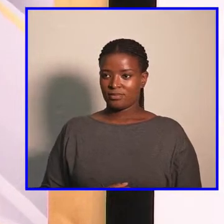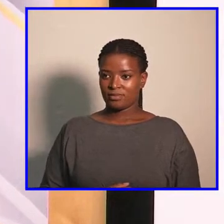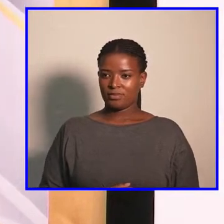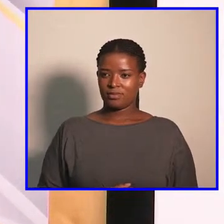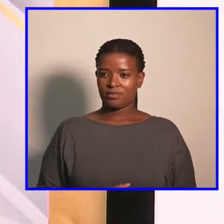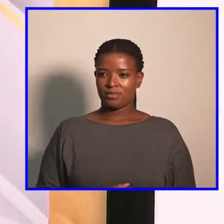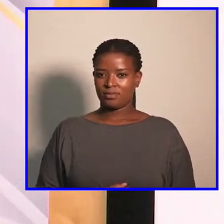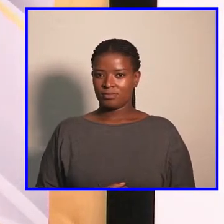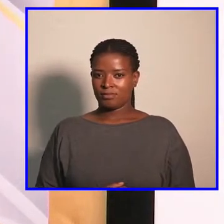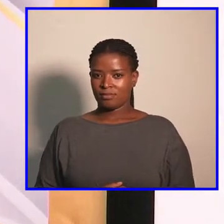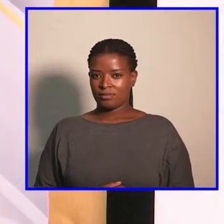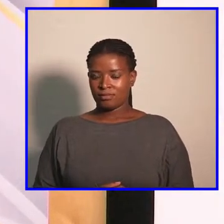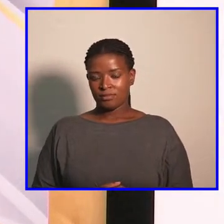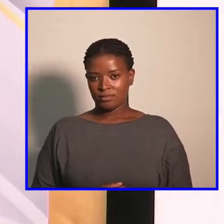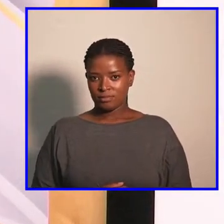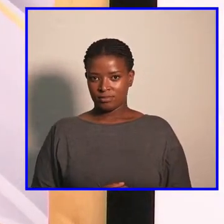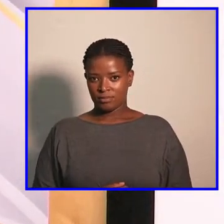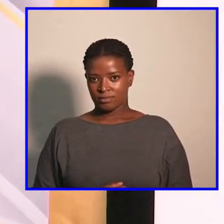There's nothing on here.